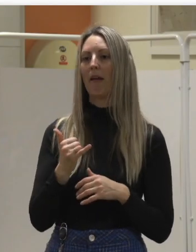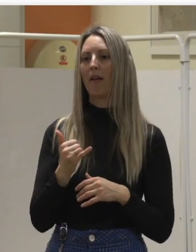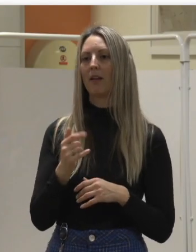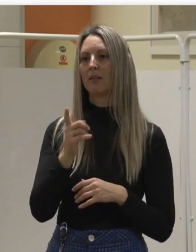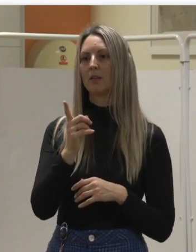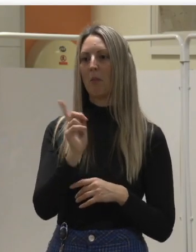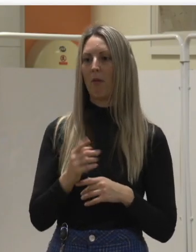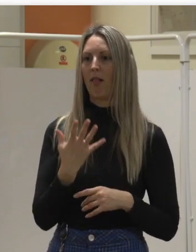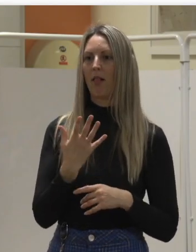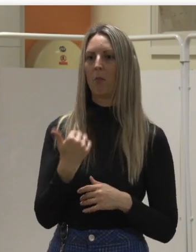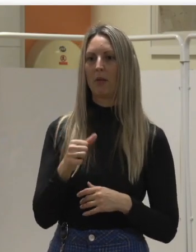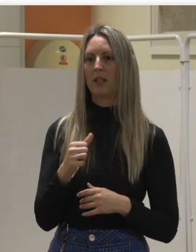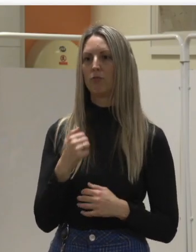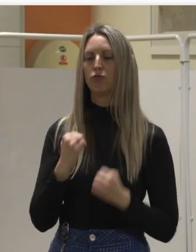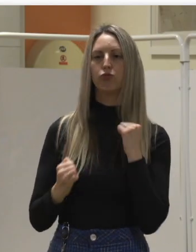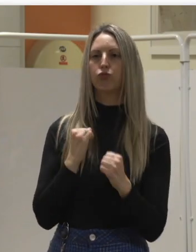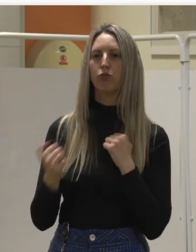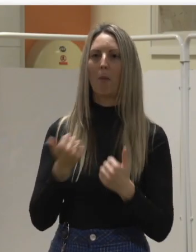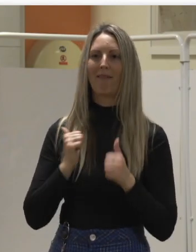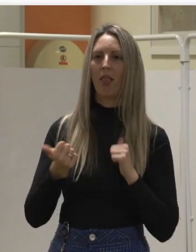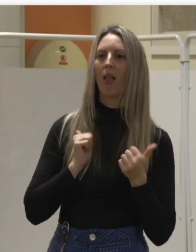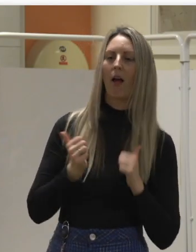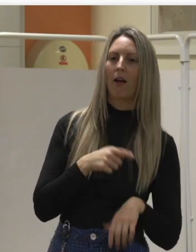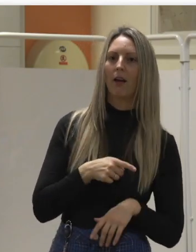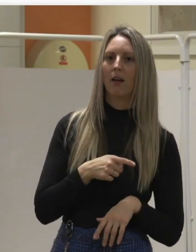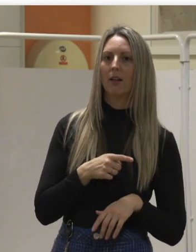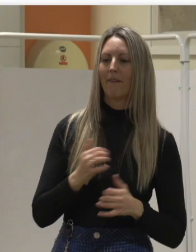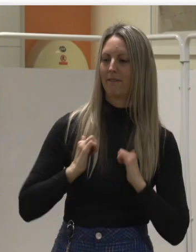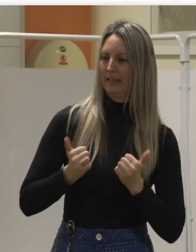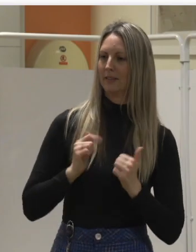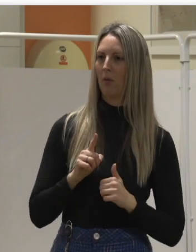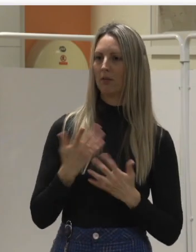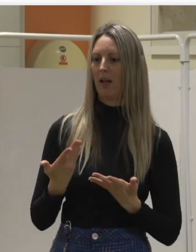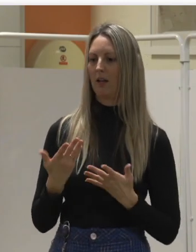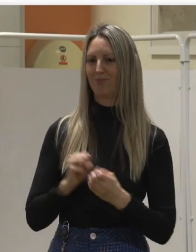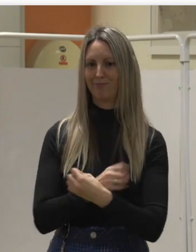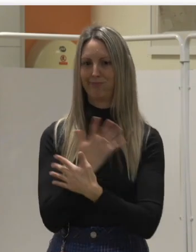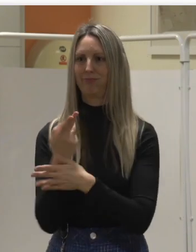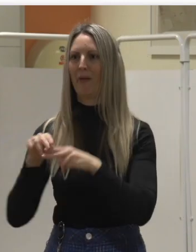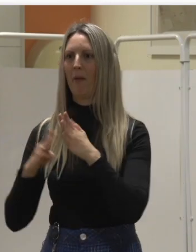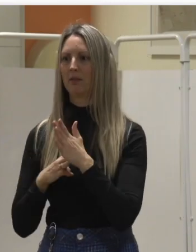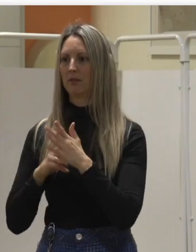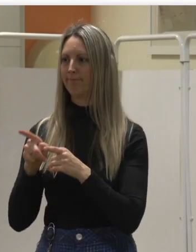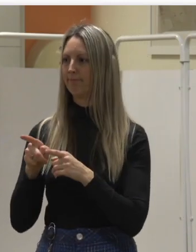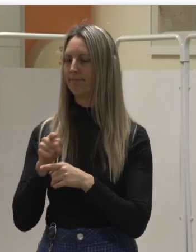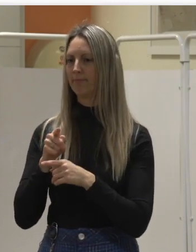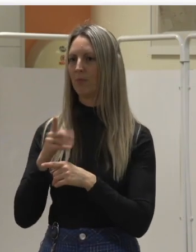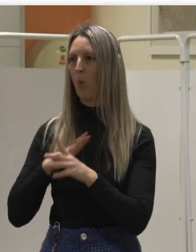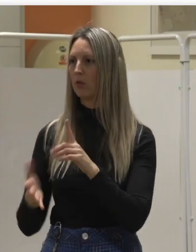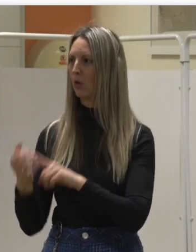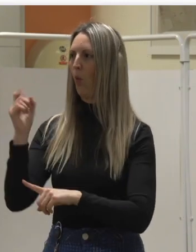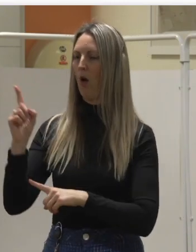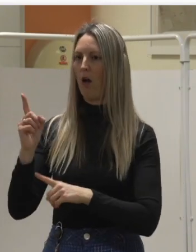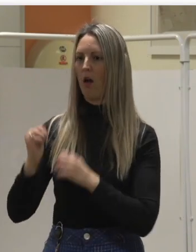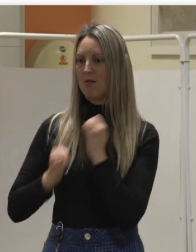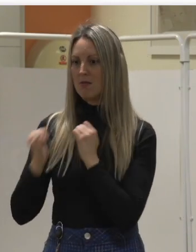as possible. That may be possible at some stage to some extent, may not be to the full extent what they did in the past.